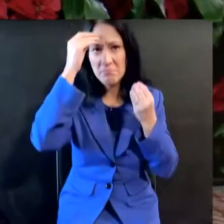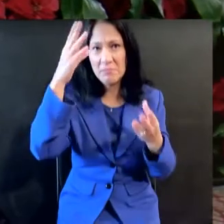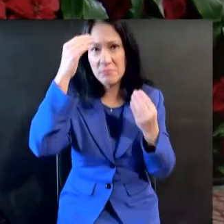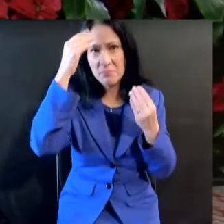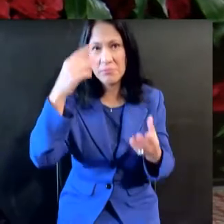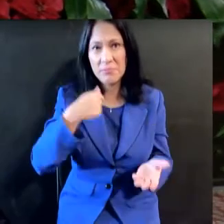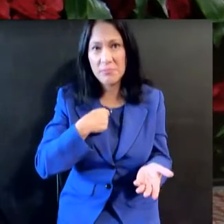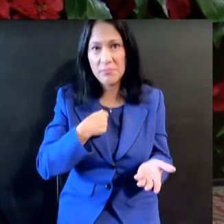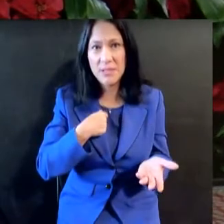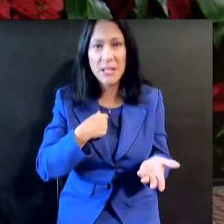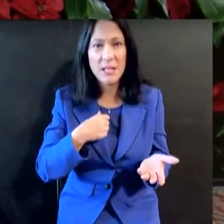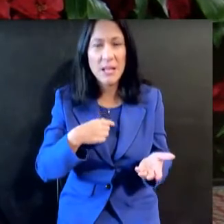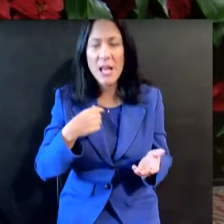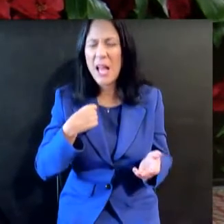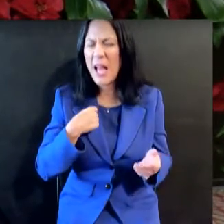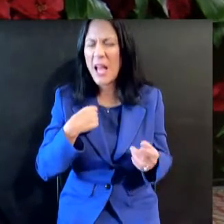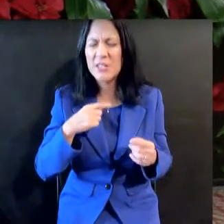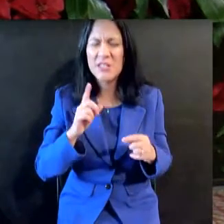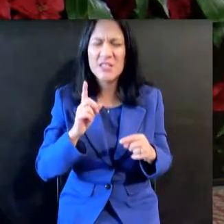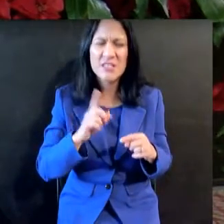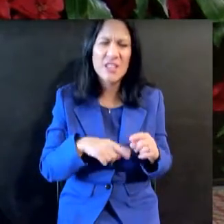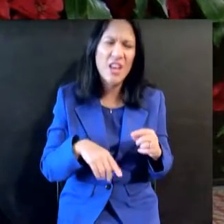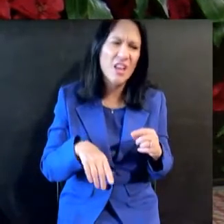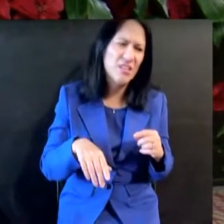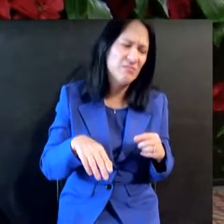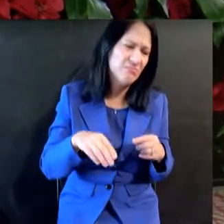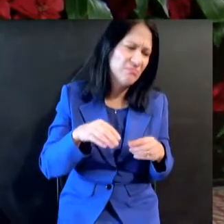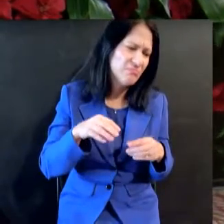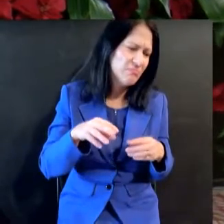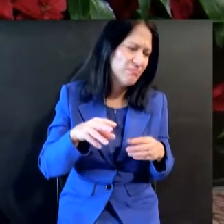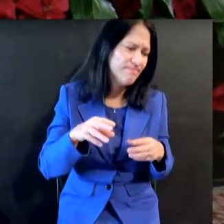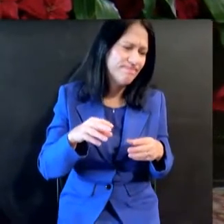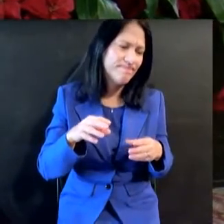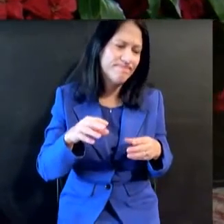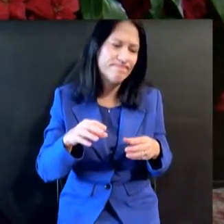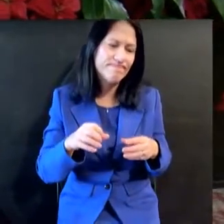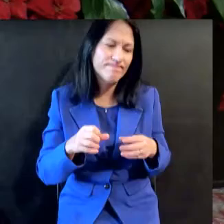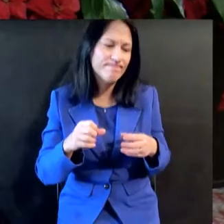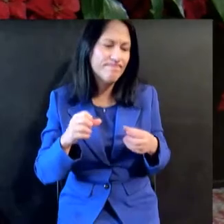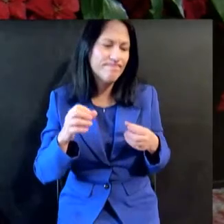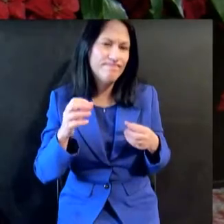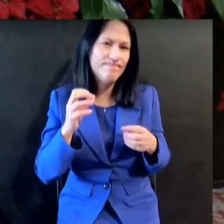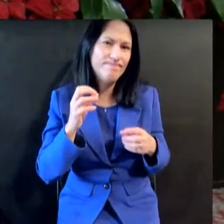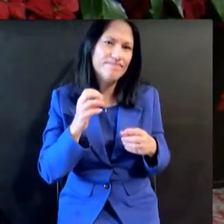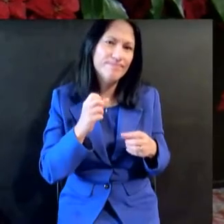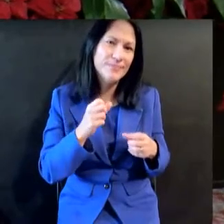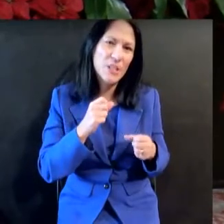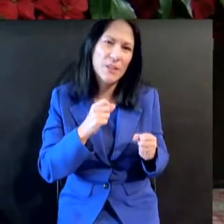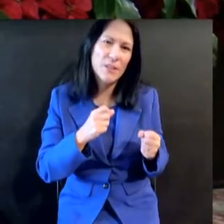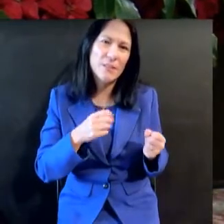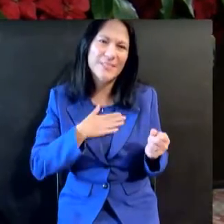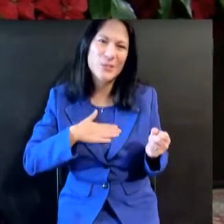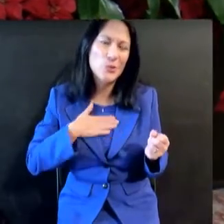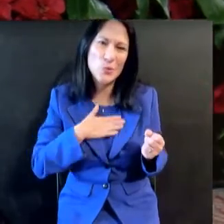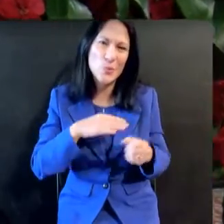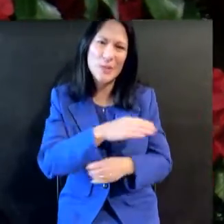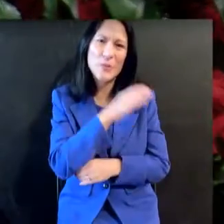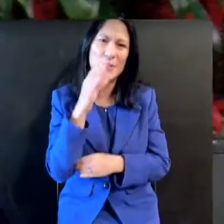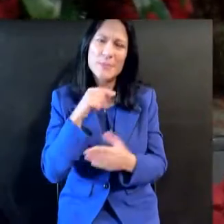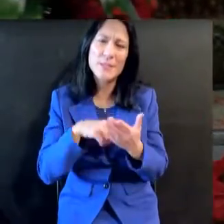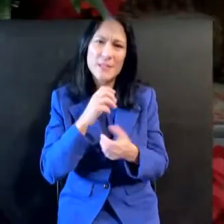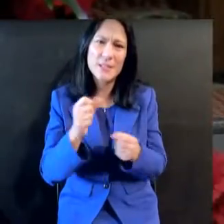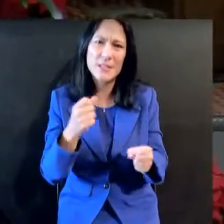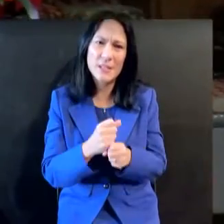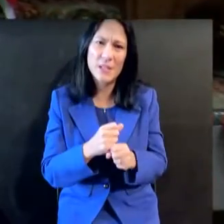into Christmas this year. It's too depressing. I'm not gonna be with my family. We can't do all the things we would normally do